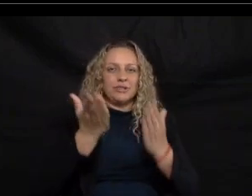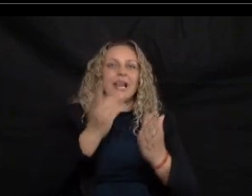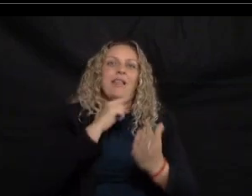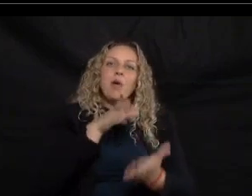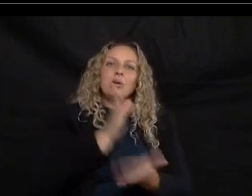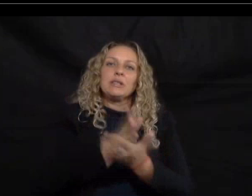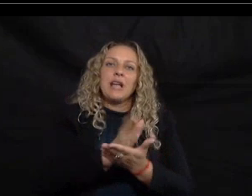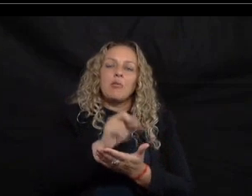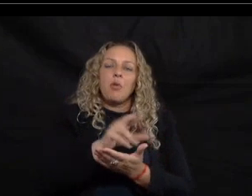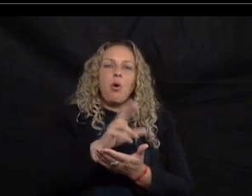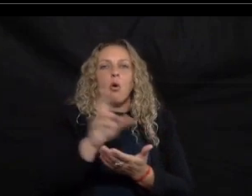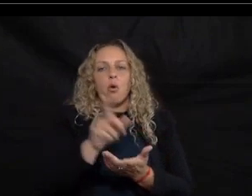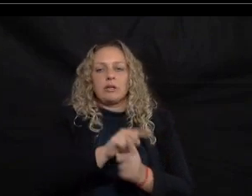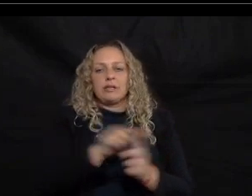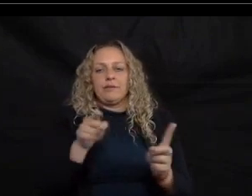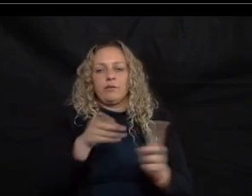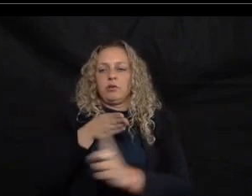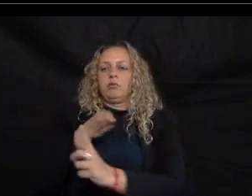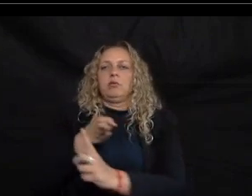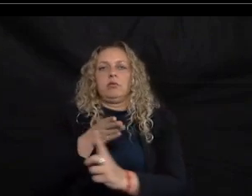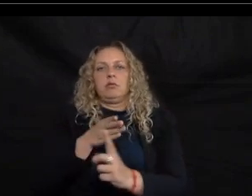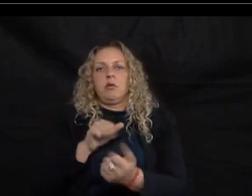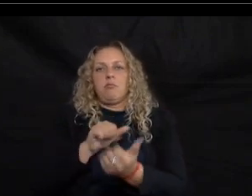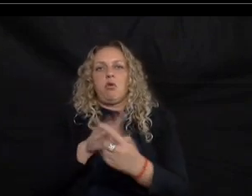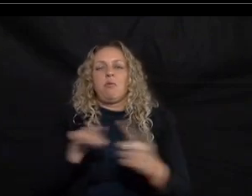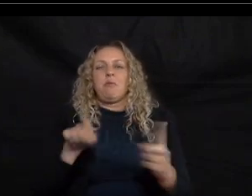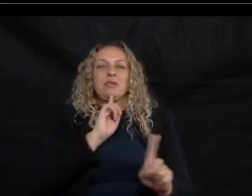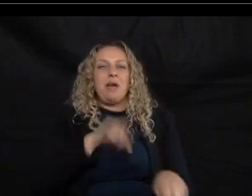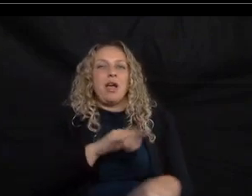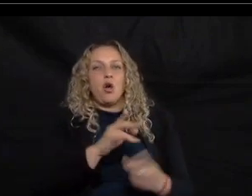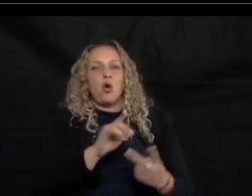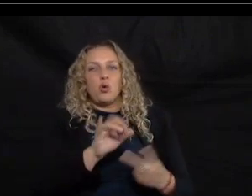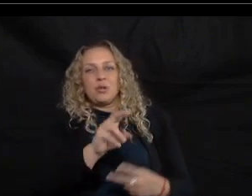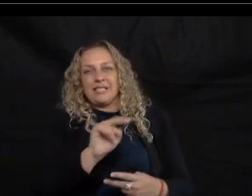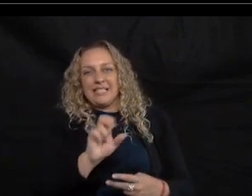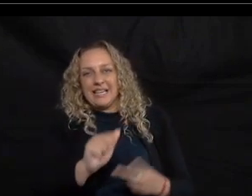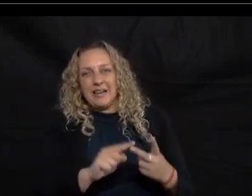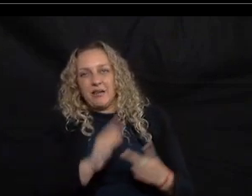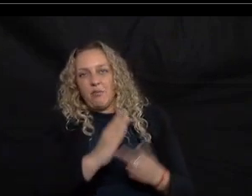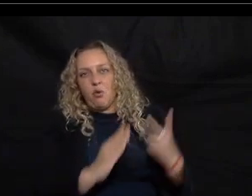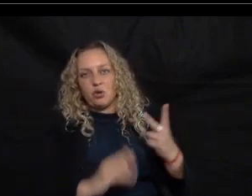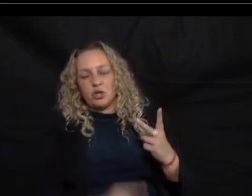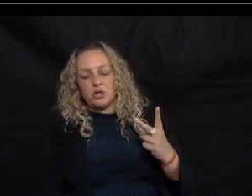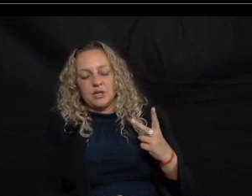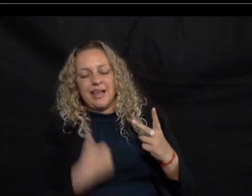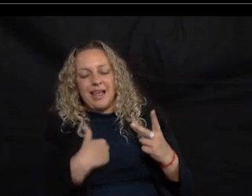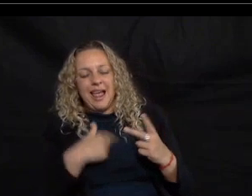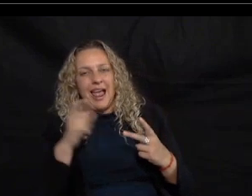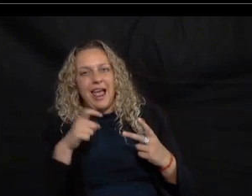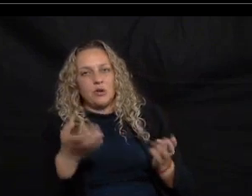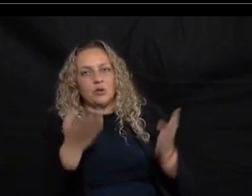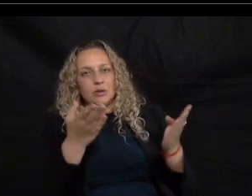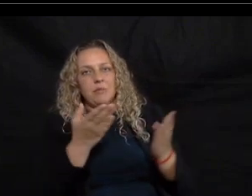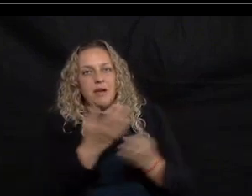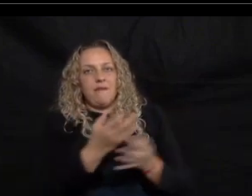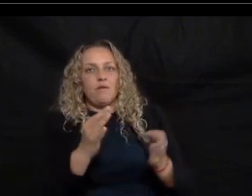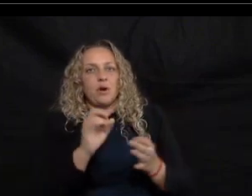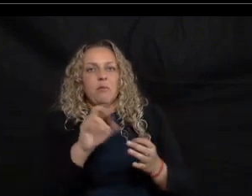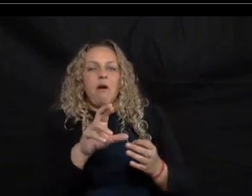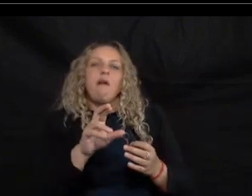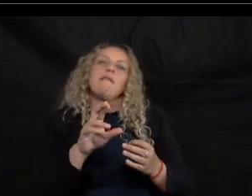or they would have taken it a different direction. To answer Christina's portion of the question, I had to submit a Freedom of